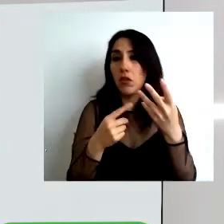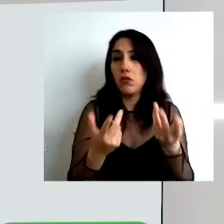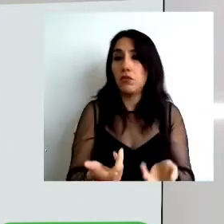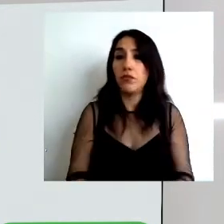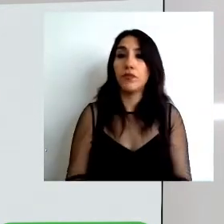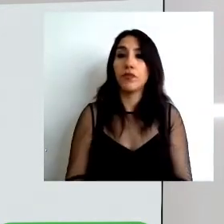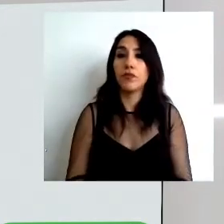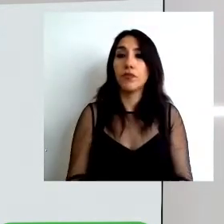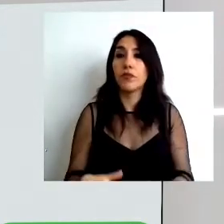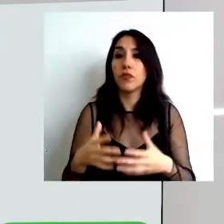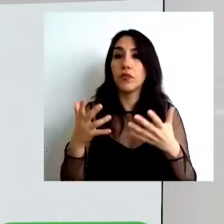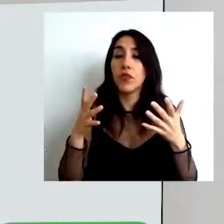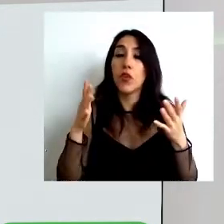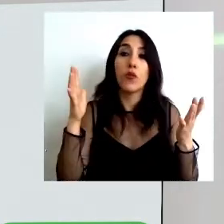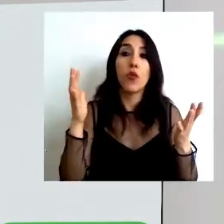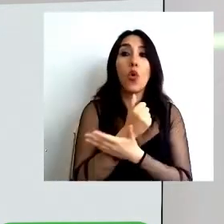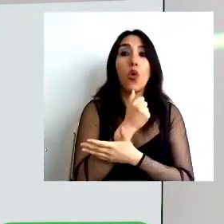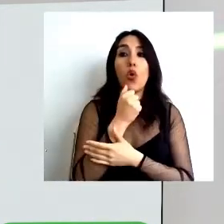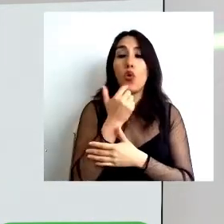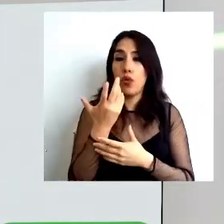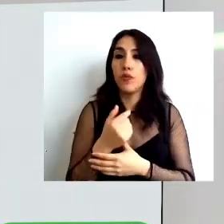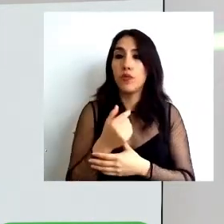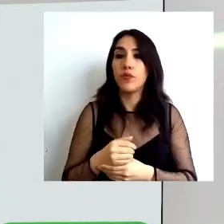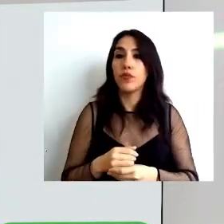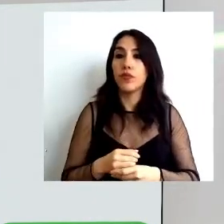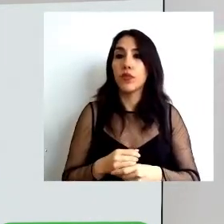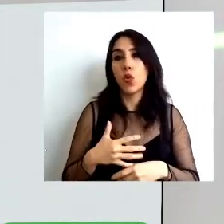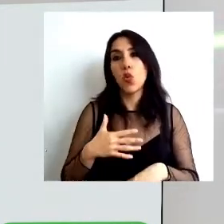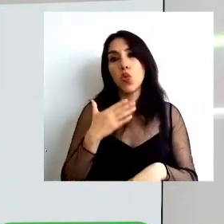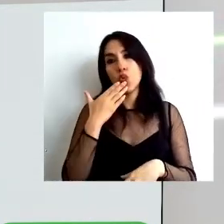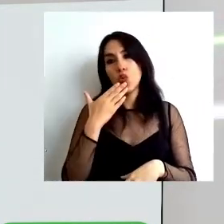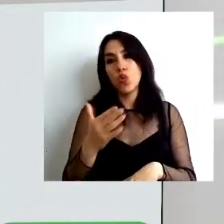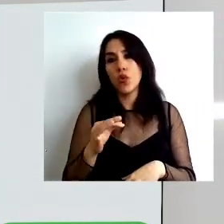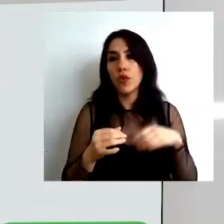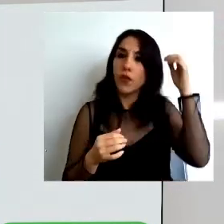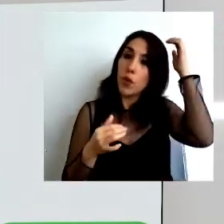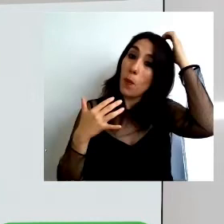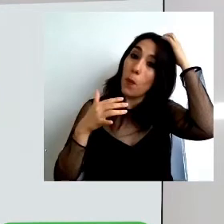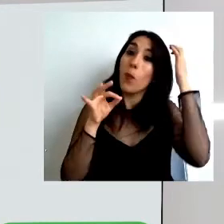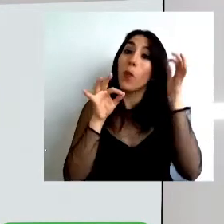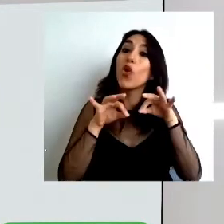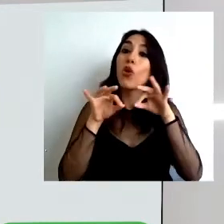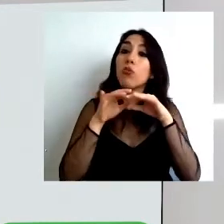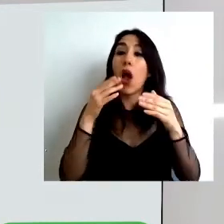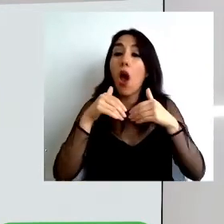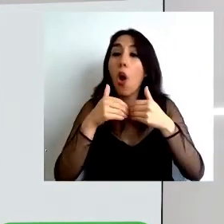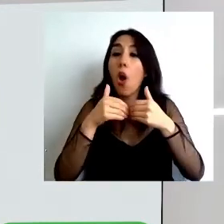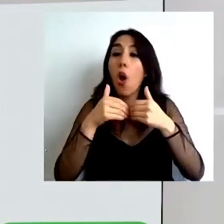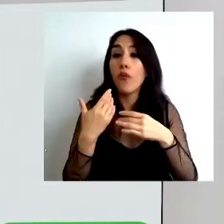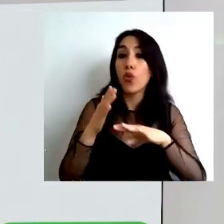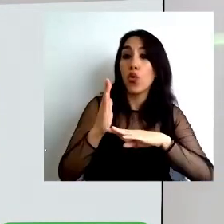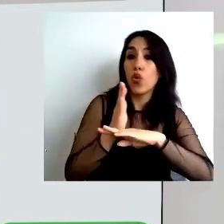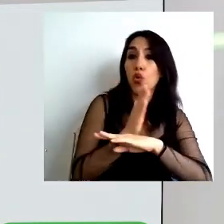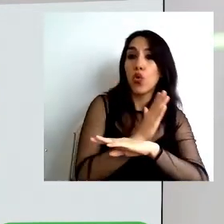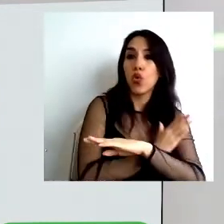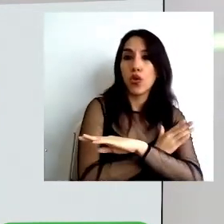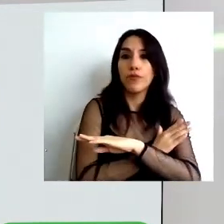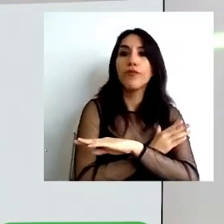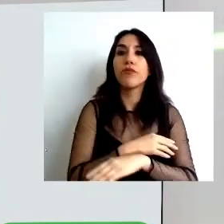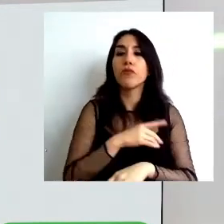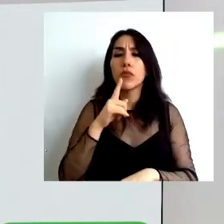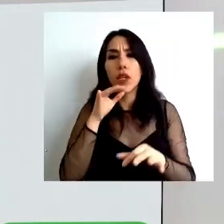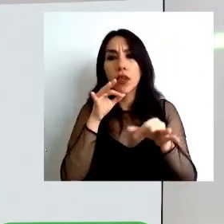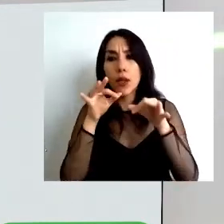is important, and you can grow, develop, as I was saying previously. But then there are different approaches for